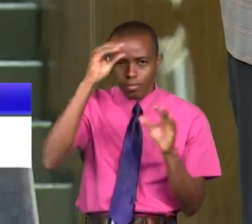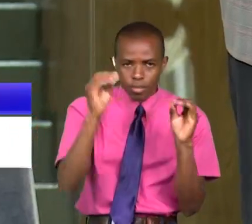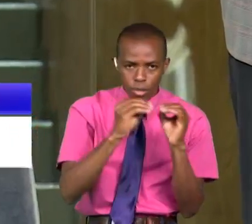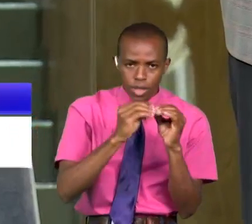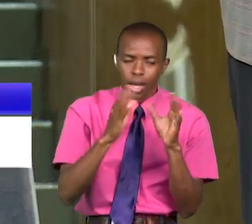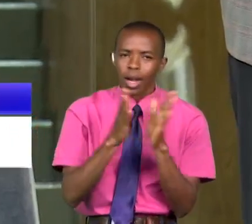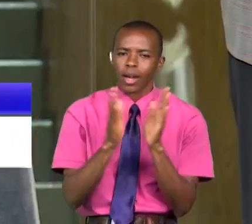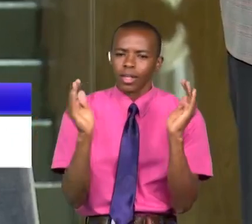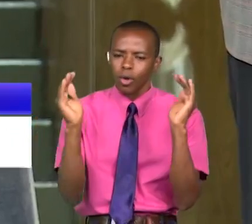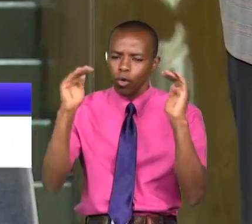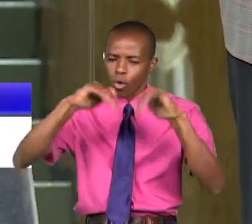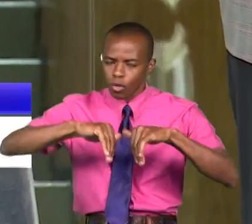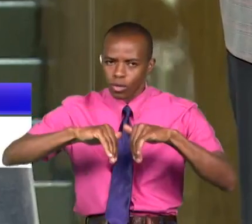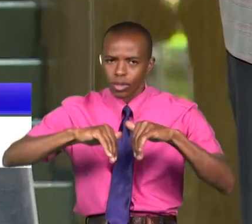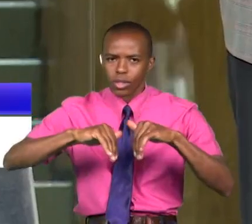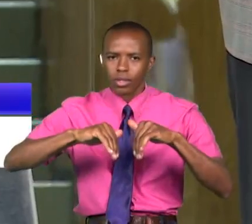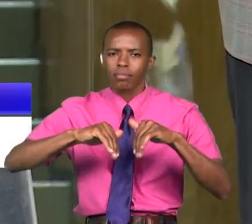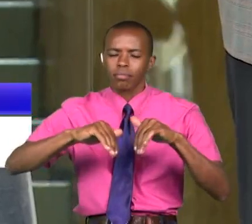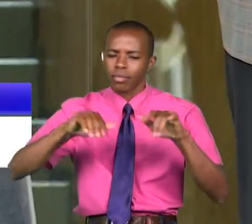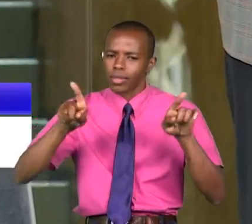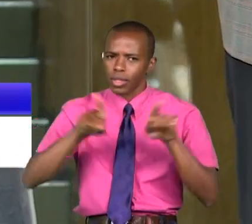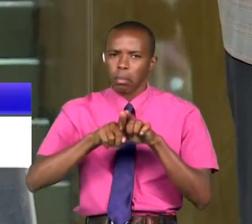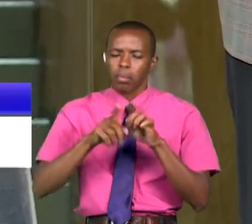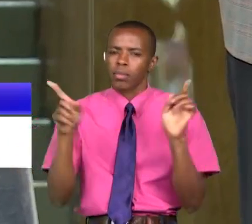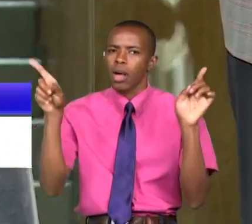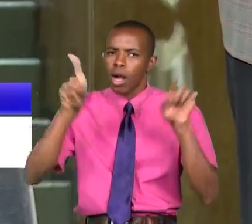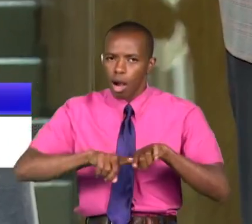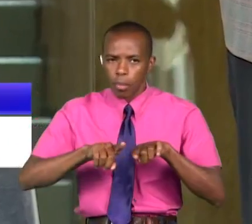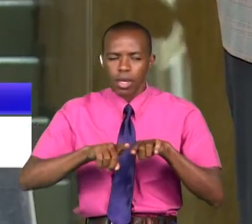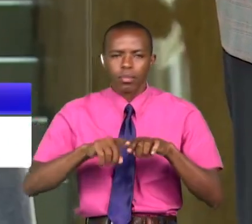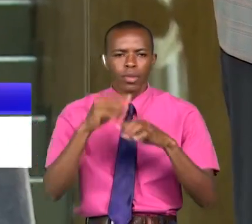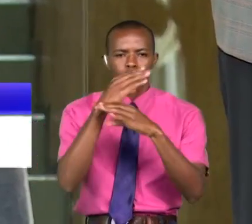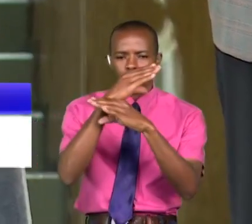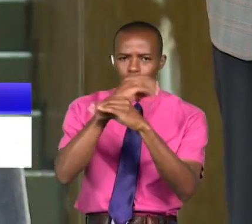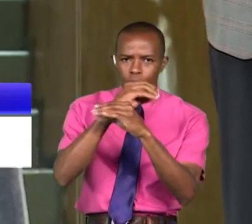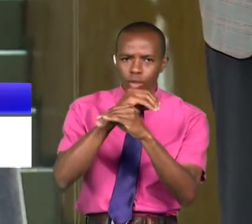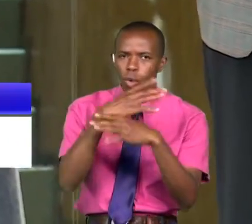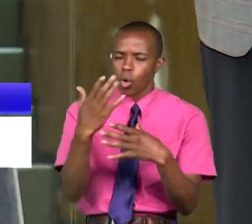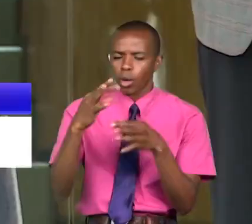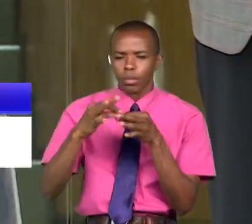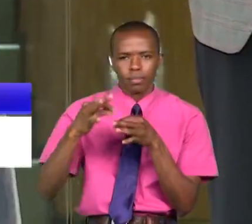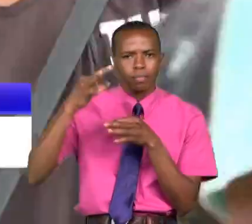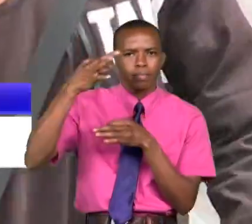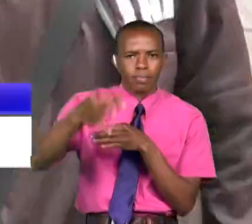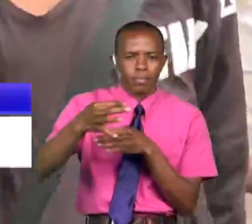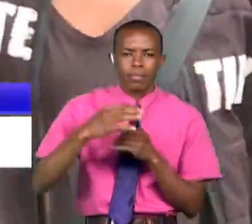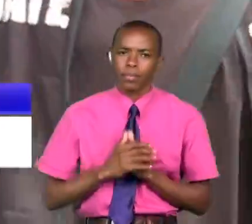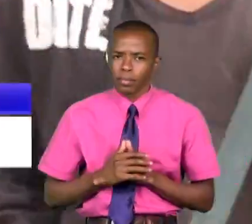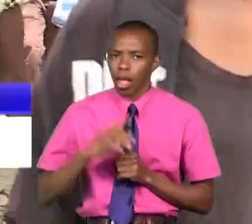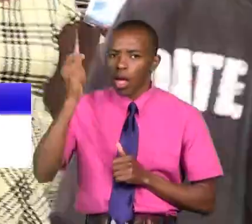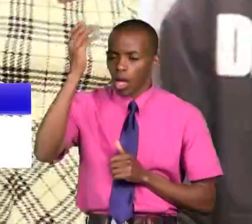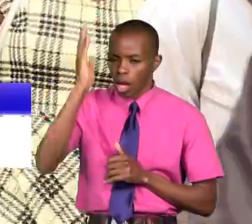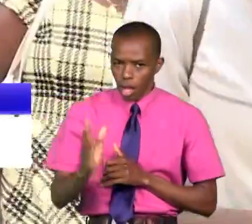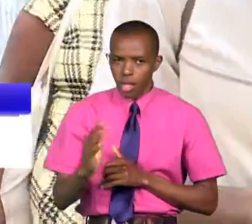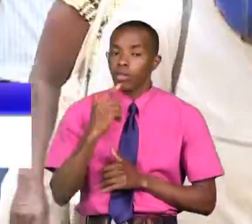and conferences, should henceforth be converted to either virtual or postponed. Kenyans had